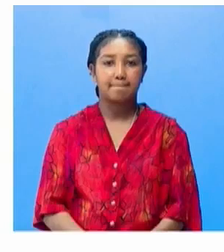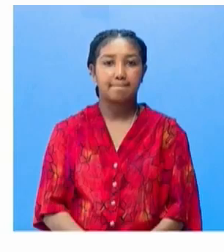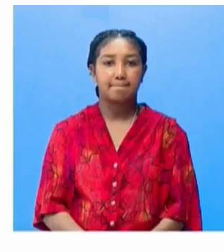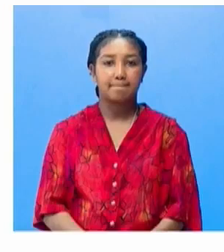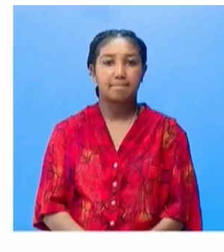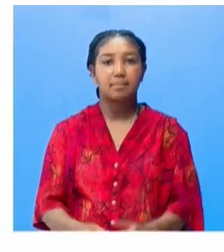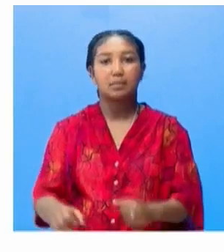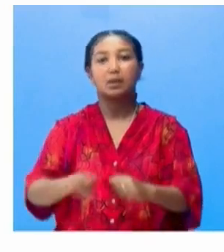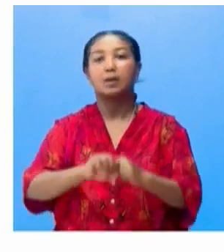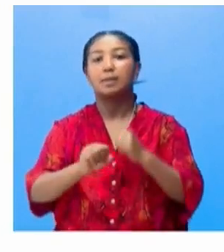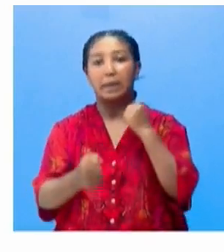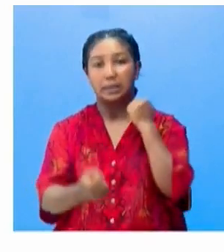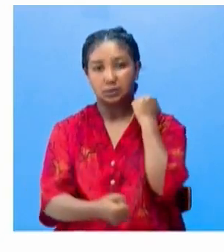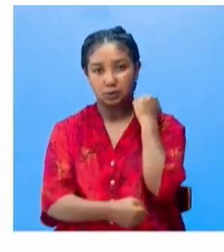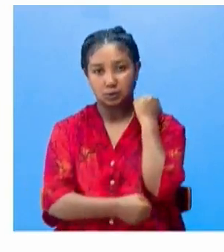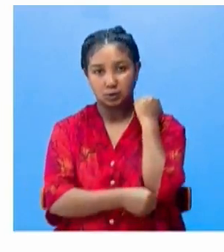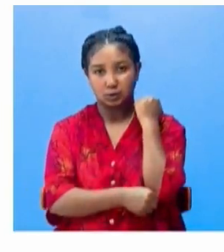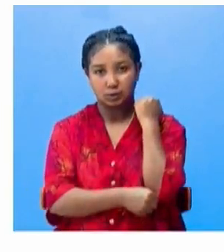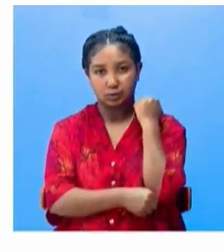based